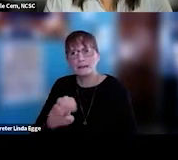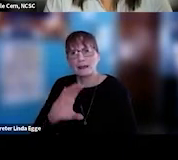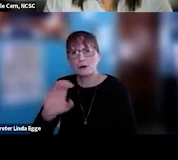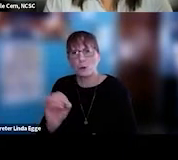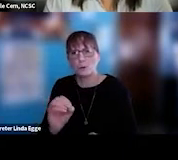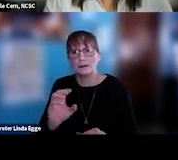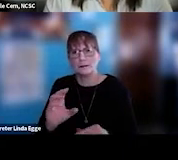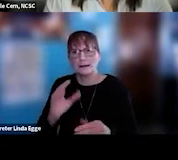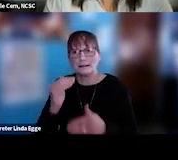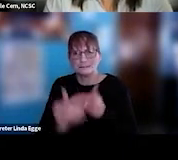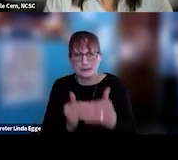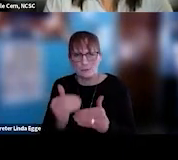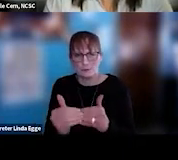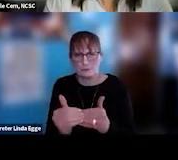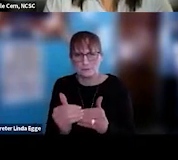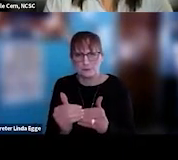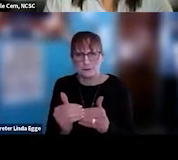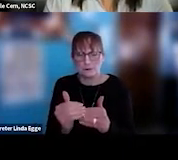be